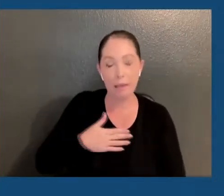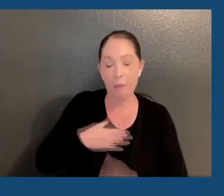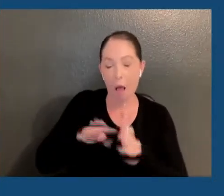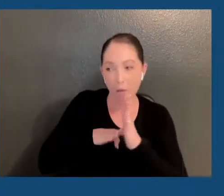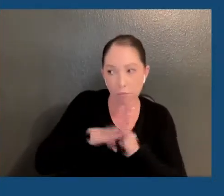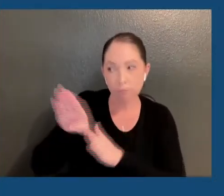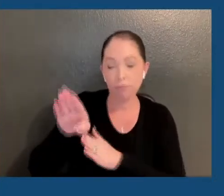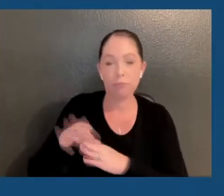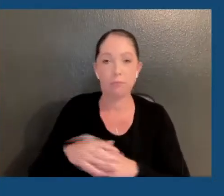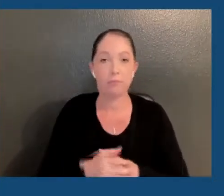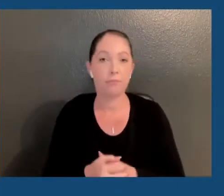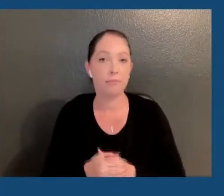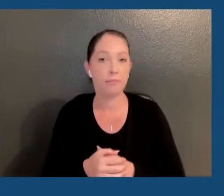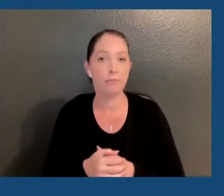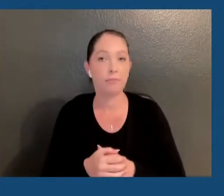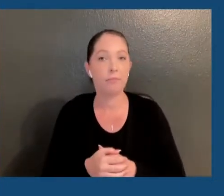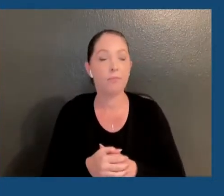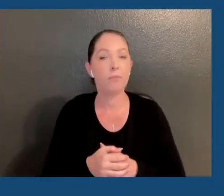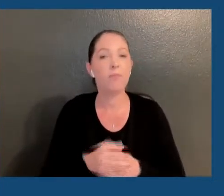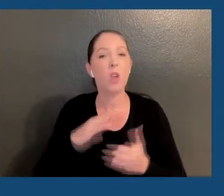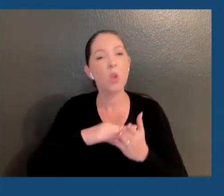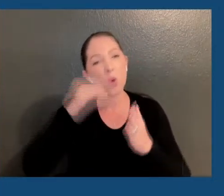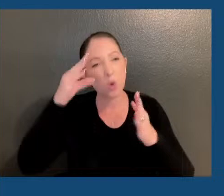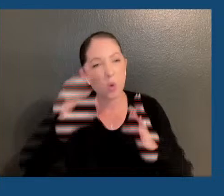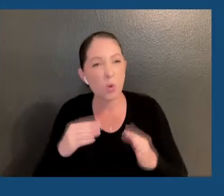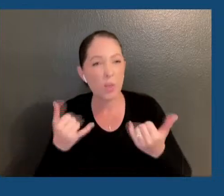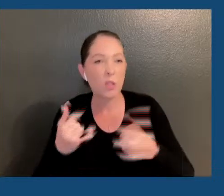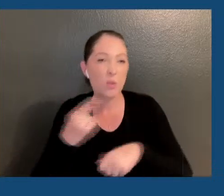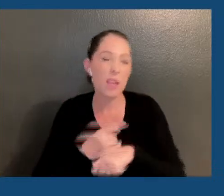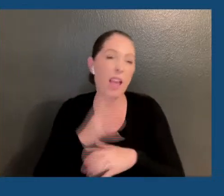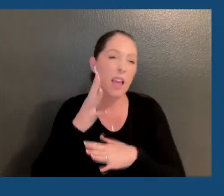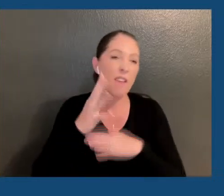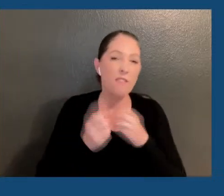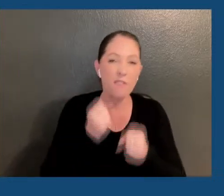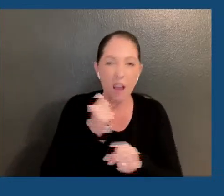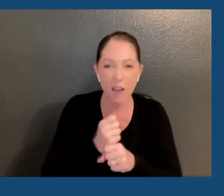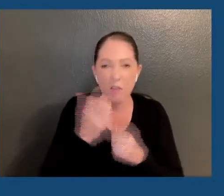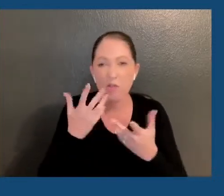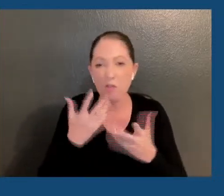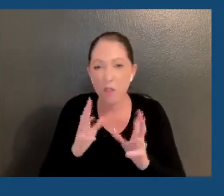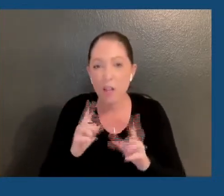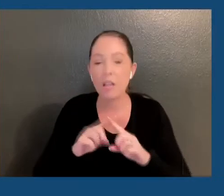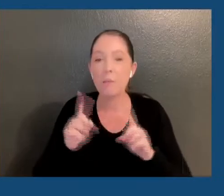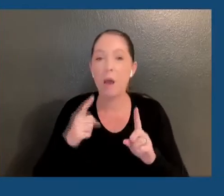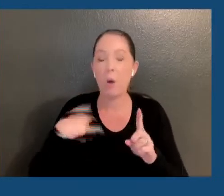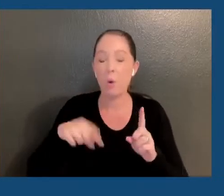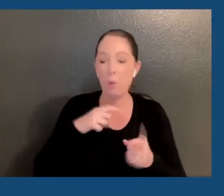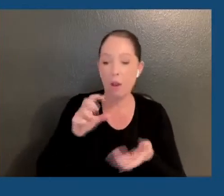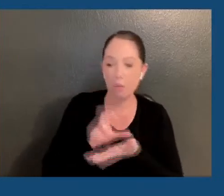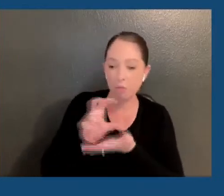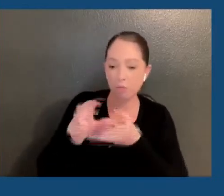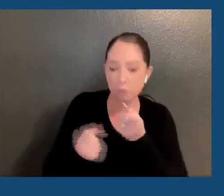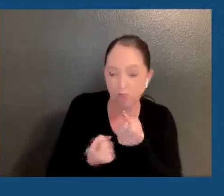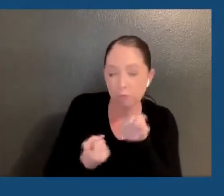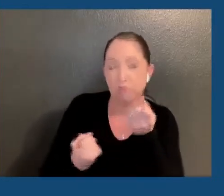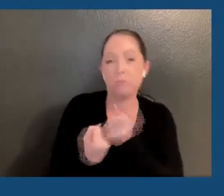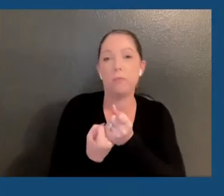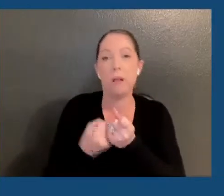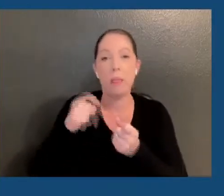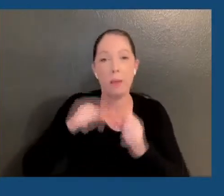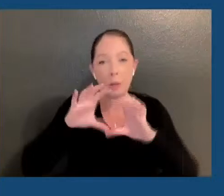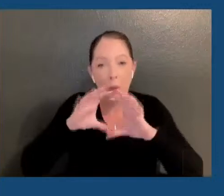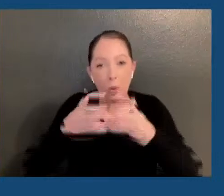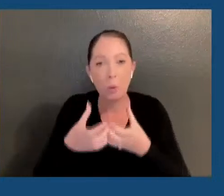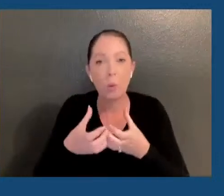of students sitting 5 years to get one solution. So the importance of this large cluster that we have invested in is that researchers can take